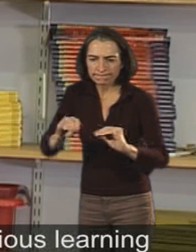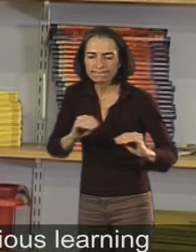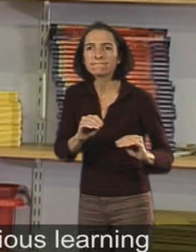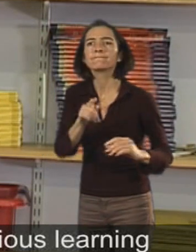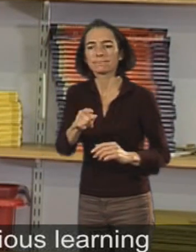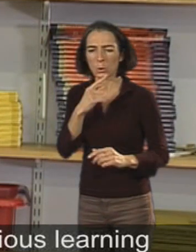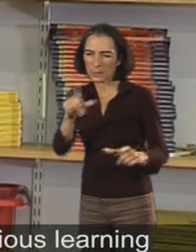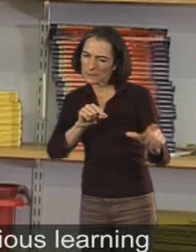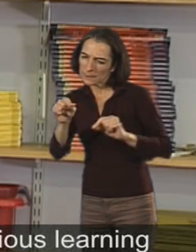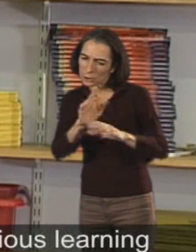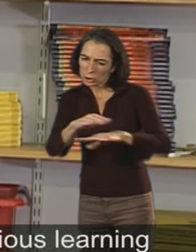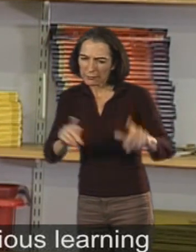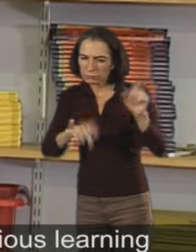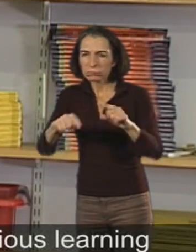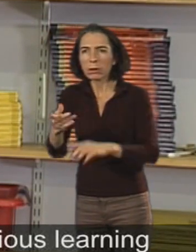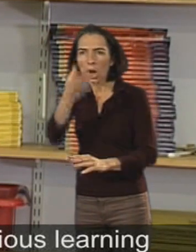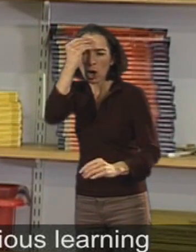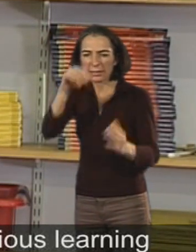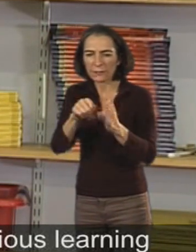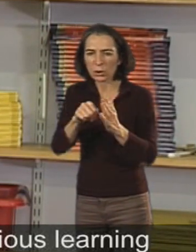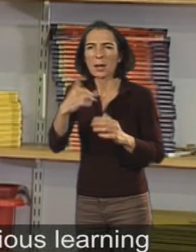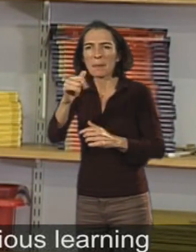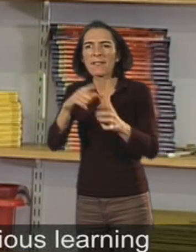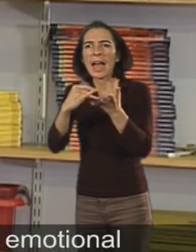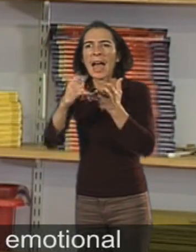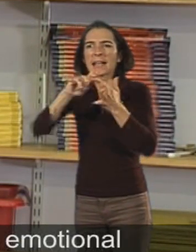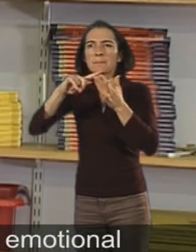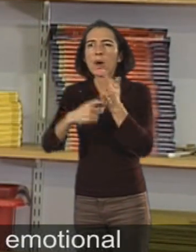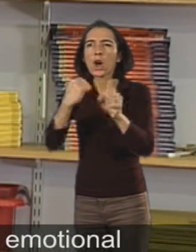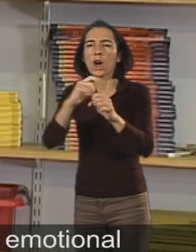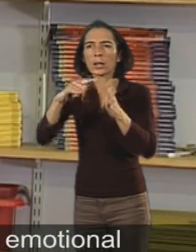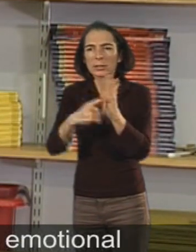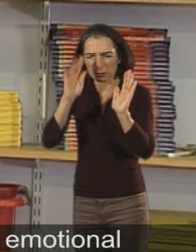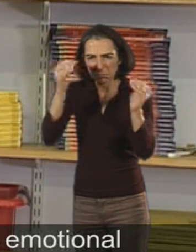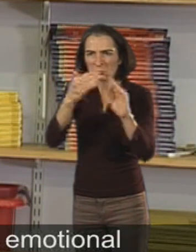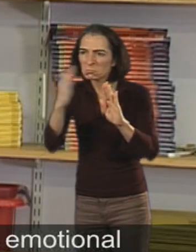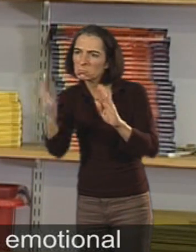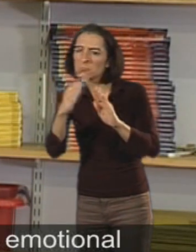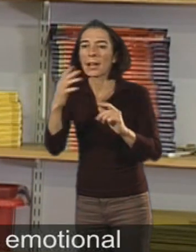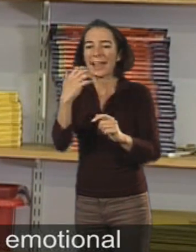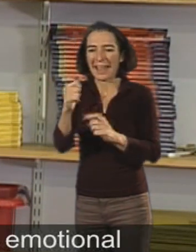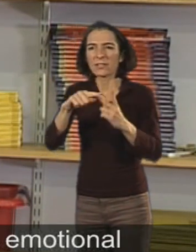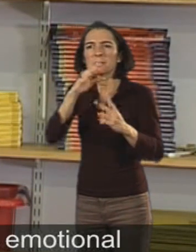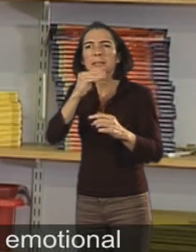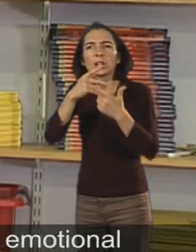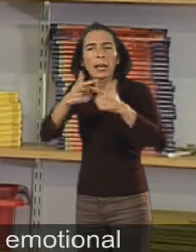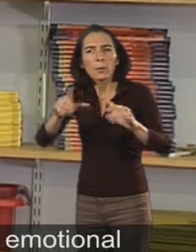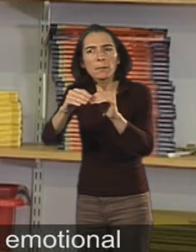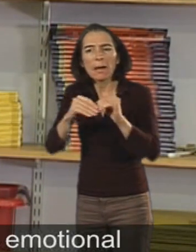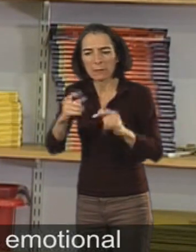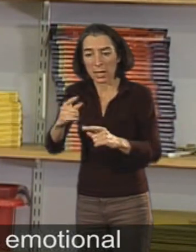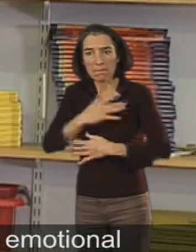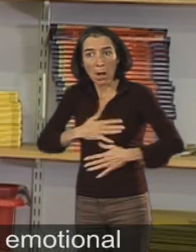have got various learning difficulties. They may have Asperger's, speech and language impairment, emotional and